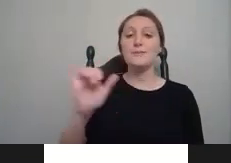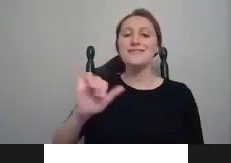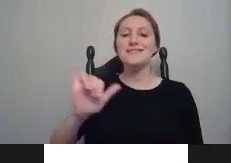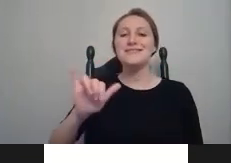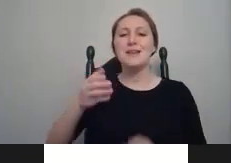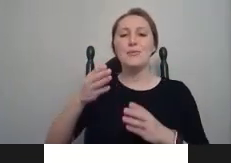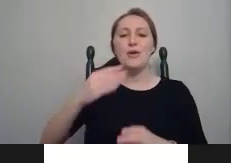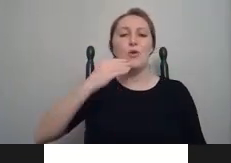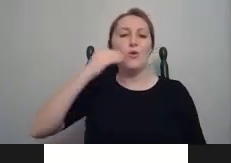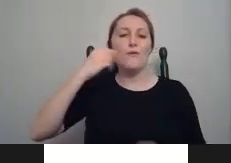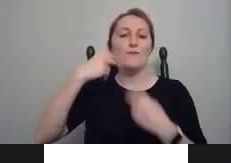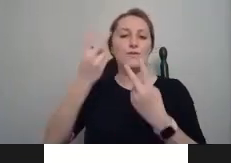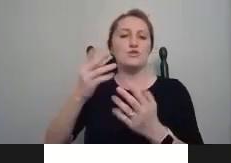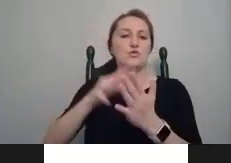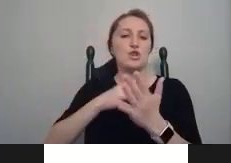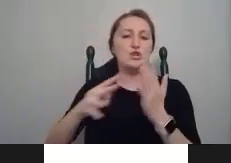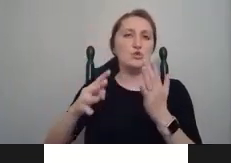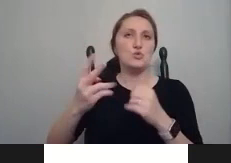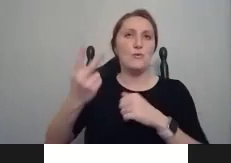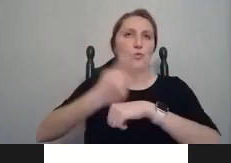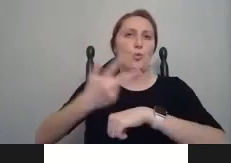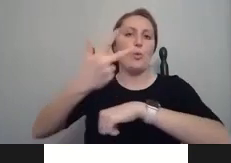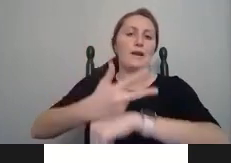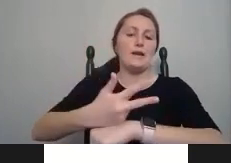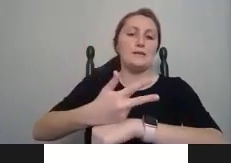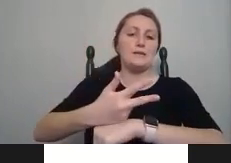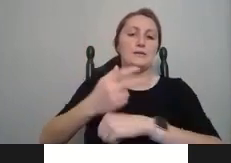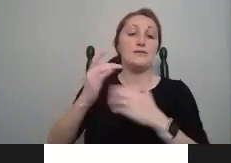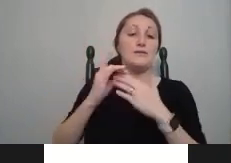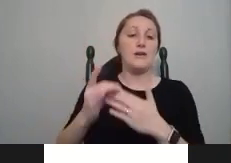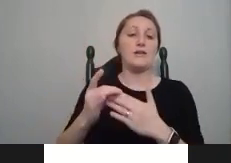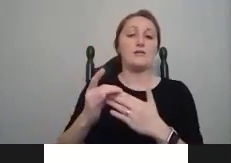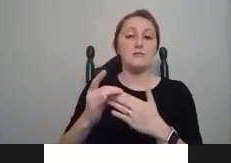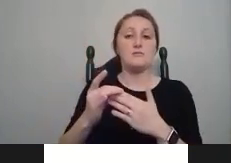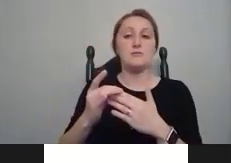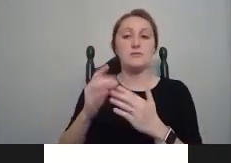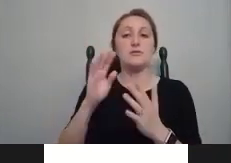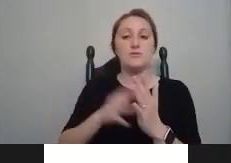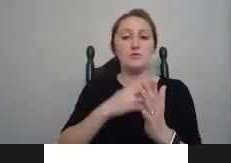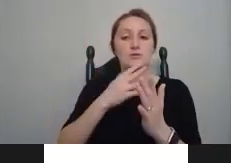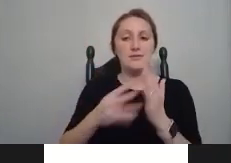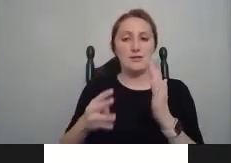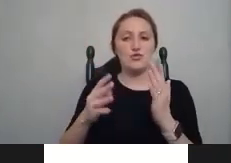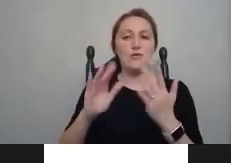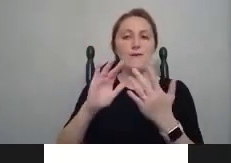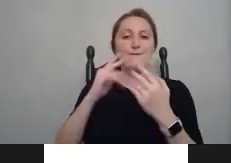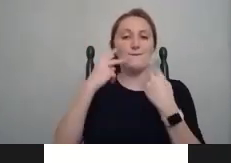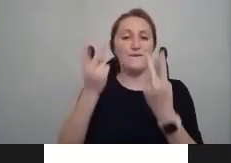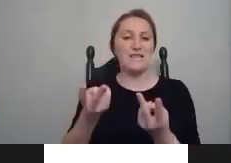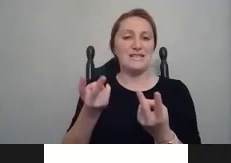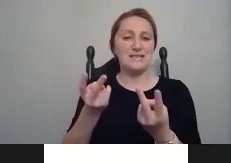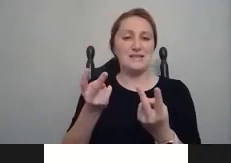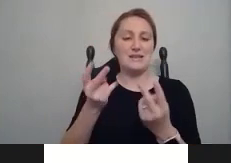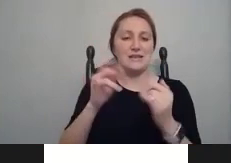were scheduled the first 2 to 3 days, the guidance was to schedule visits in the same manner for